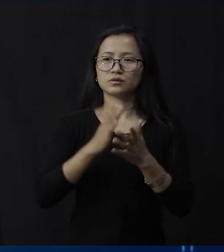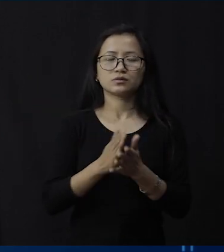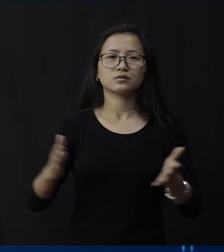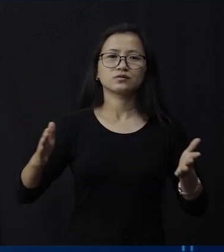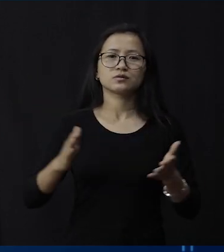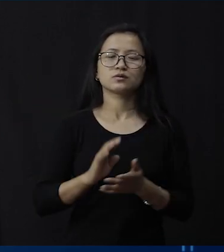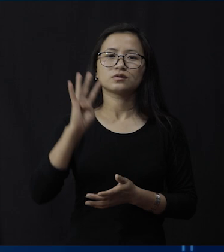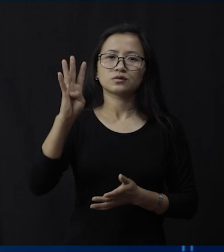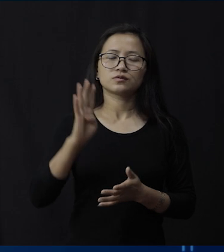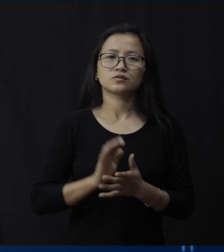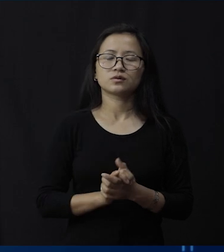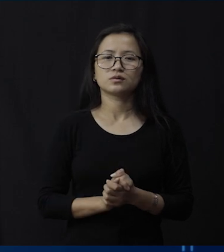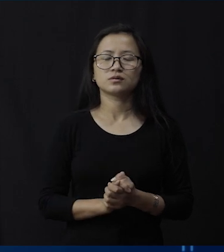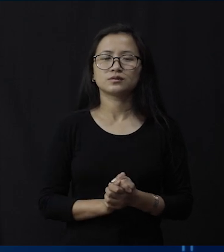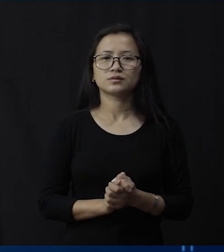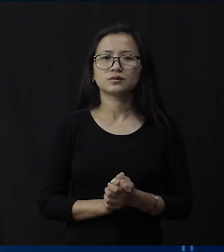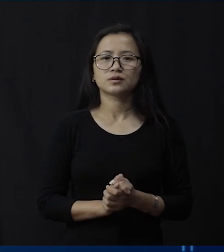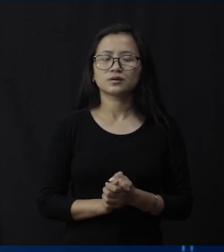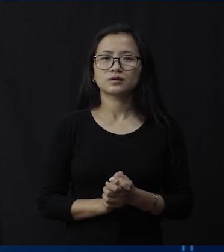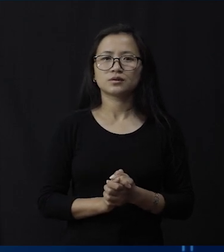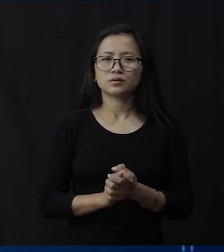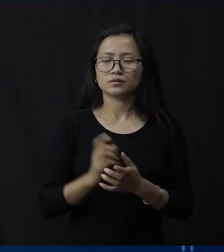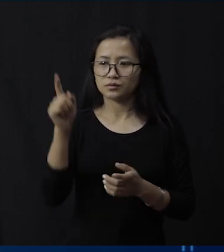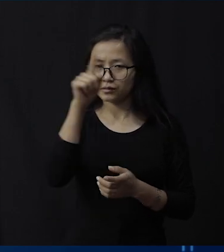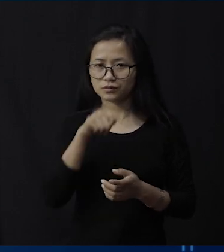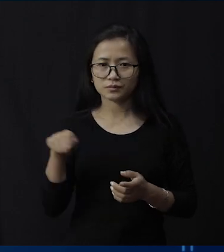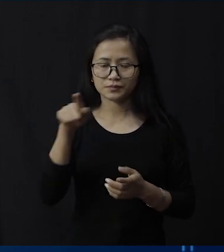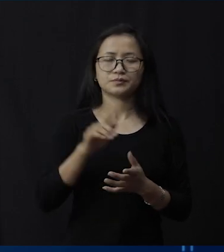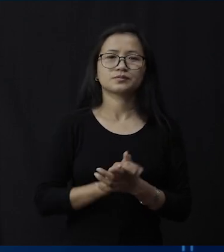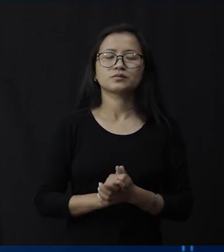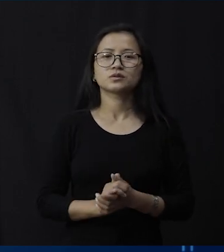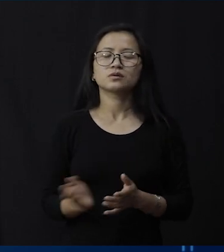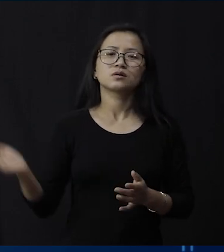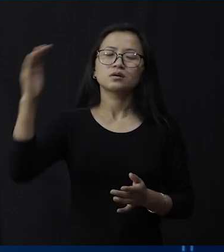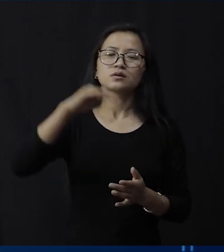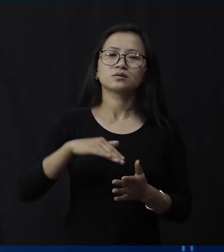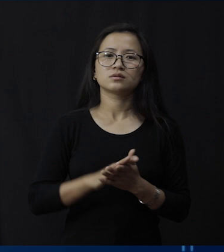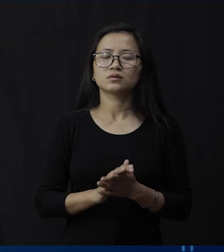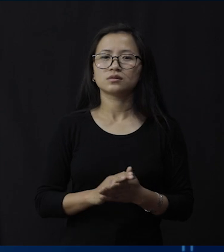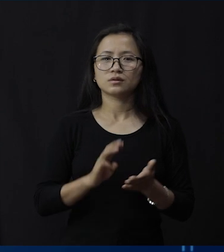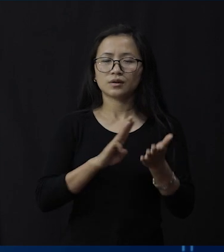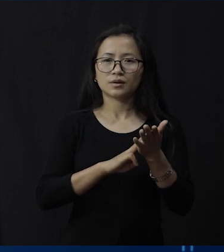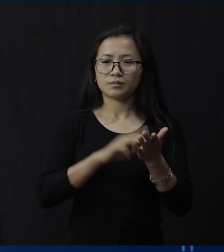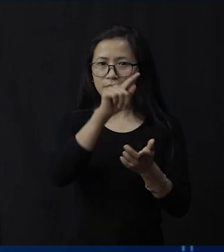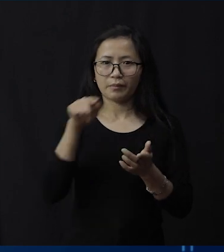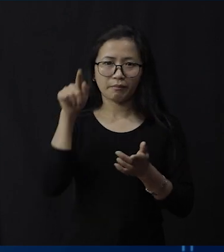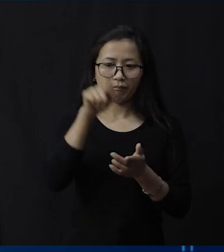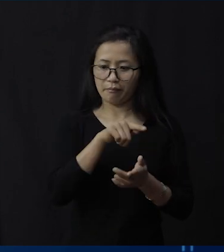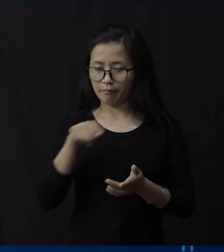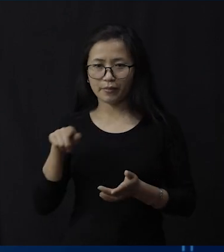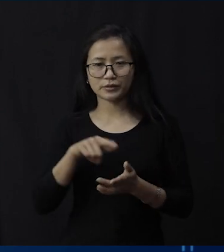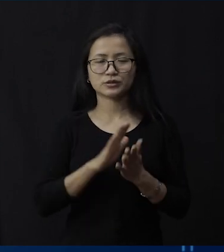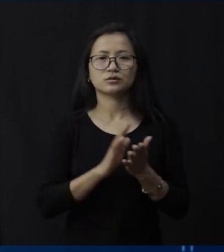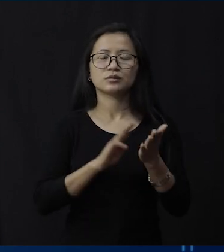okay? So number 4, subdivision is divided into circles. Now coming to match the column. Okay, number